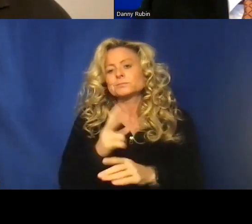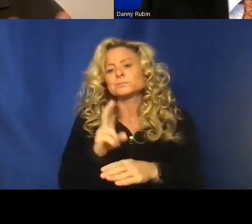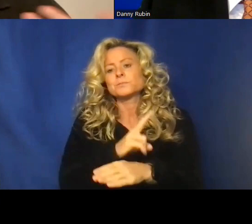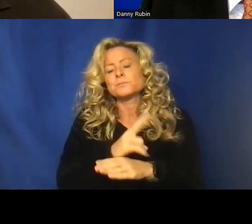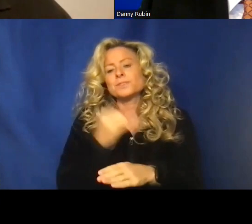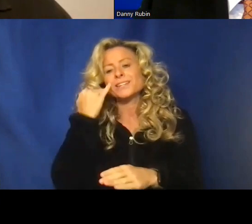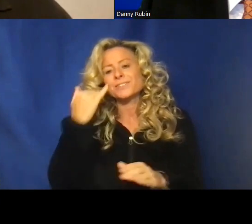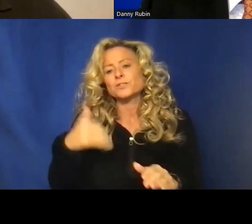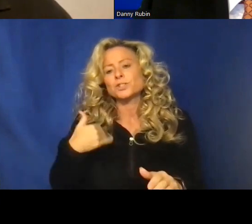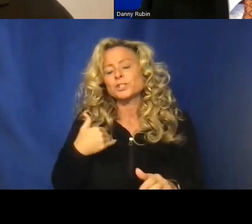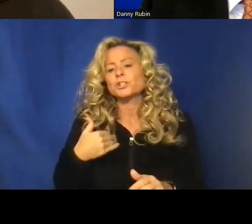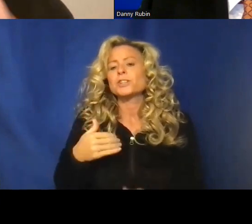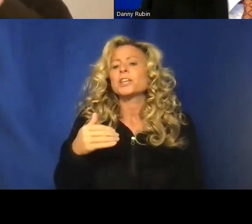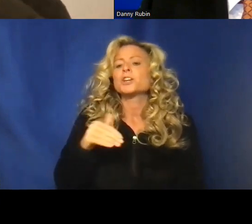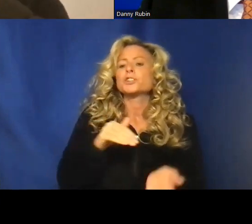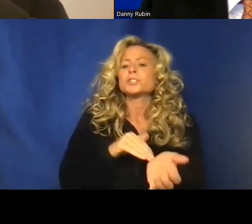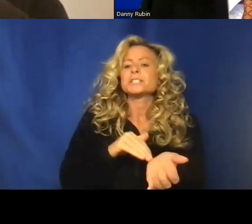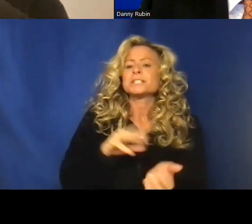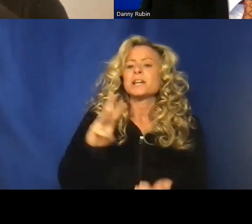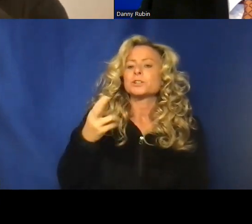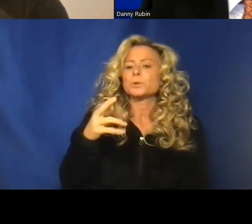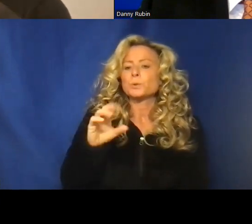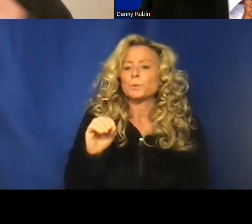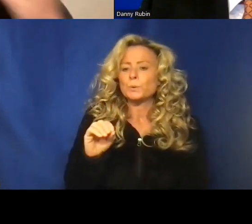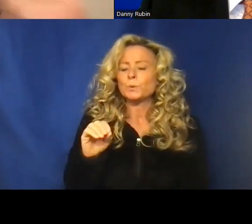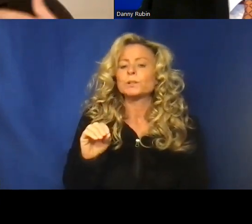younger. I know there's a Doctor Who